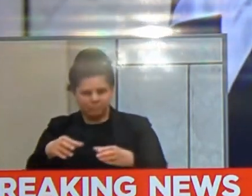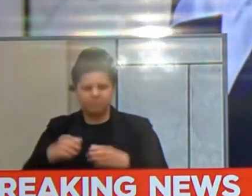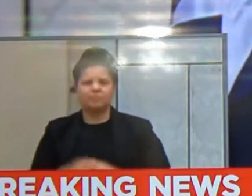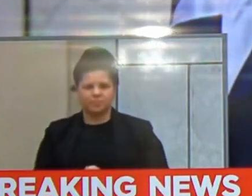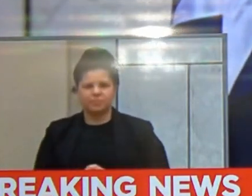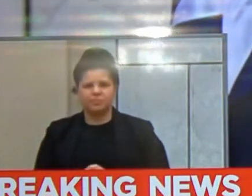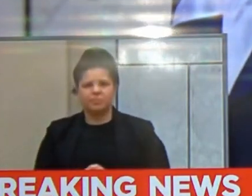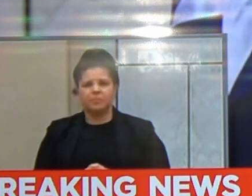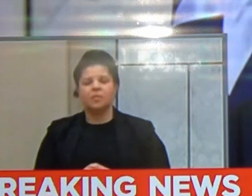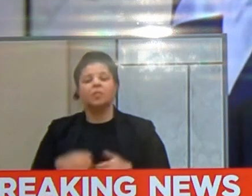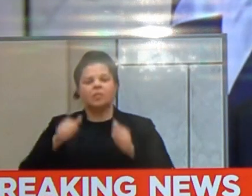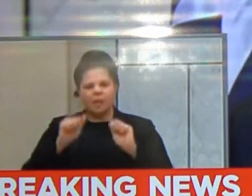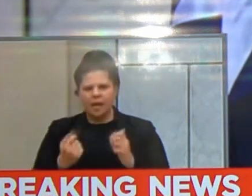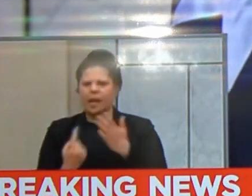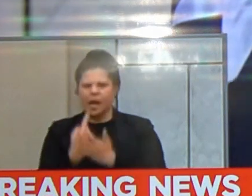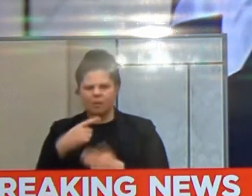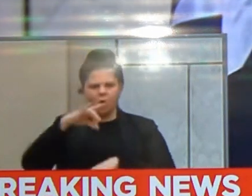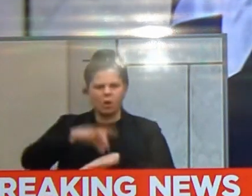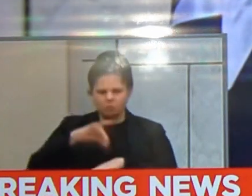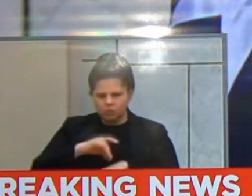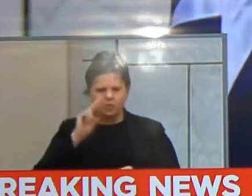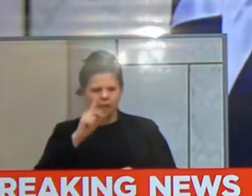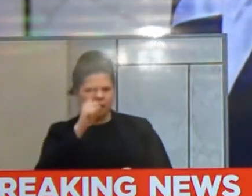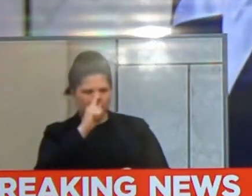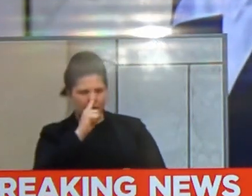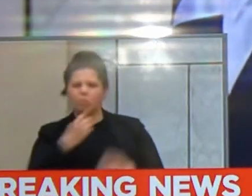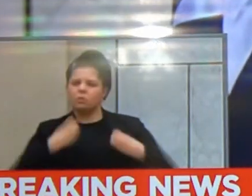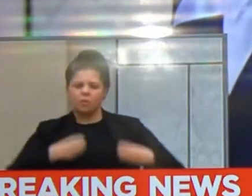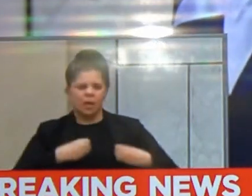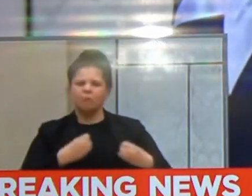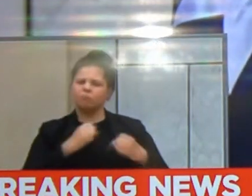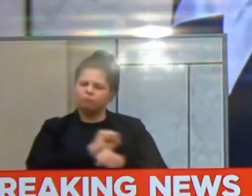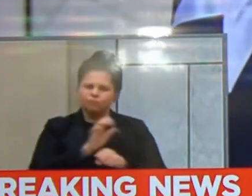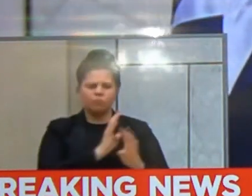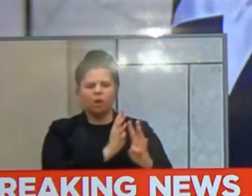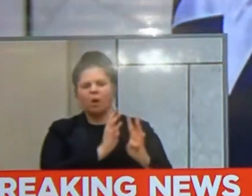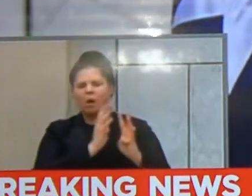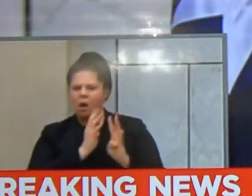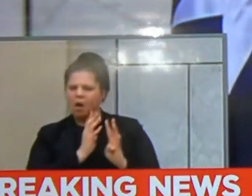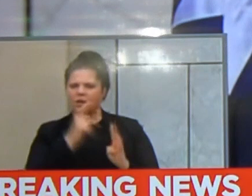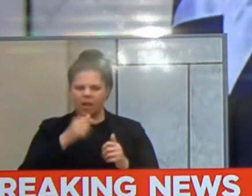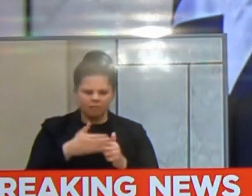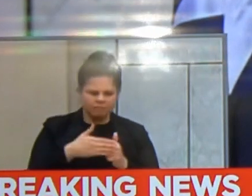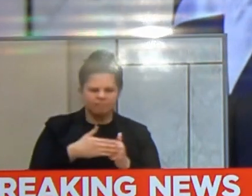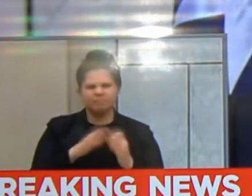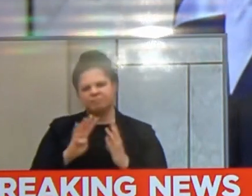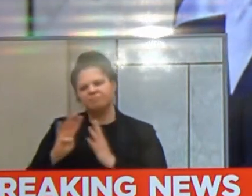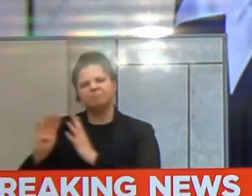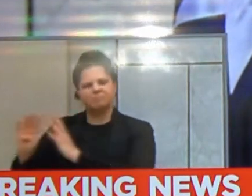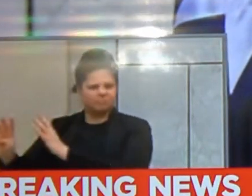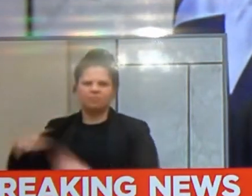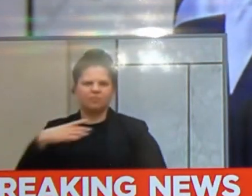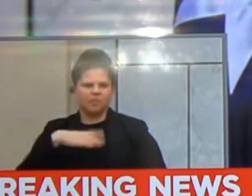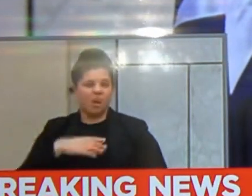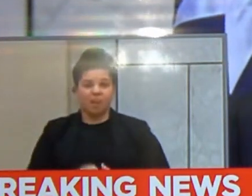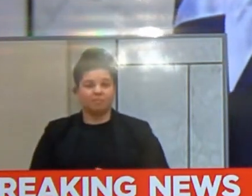dealt with by the public health units, and we can continue to suppress this virus. So we are